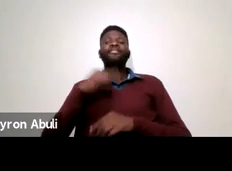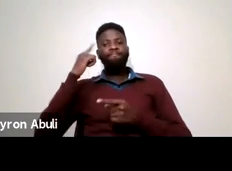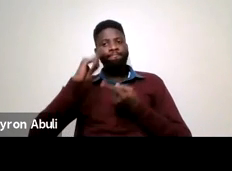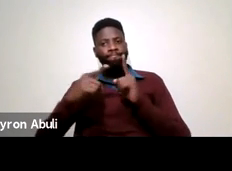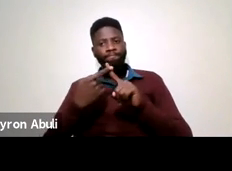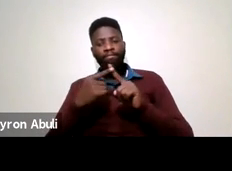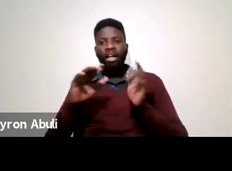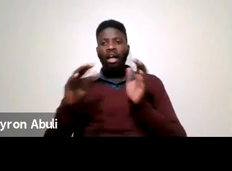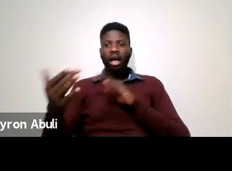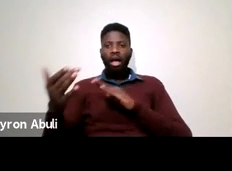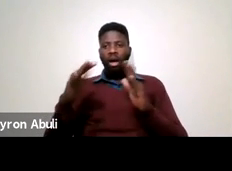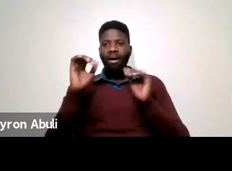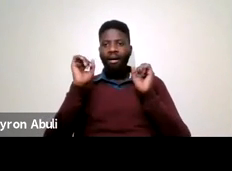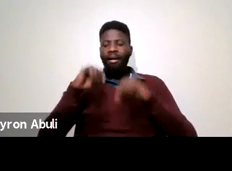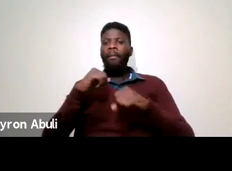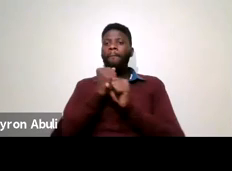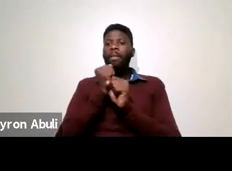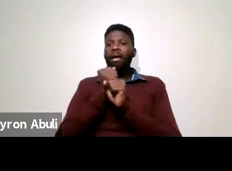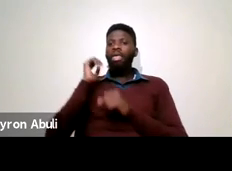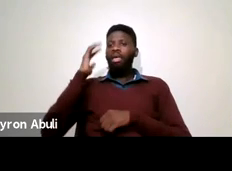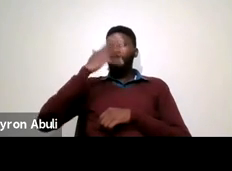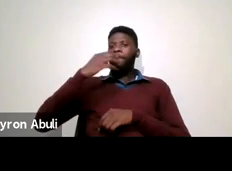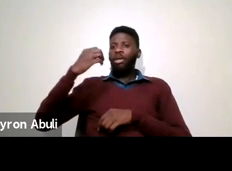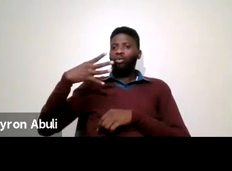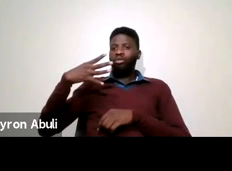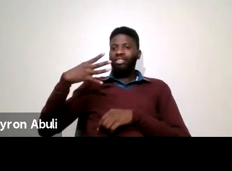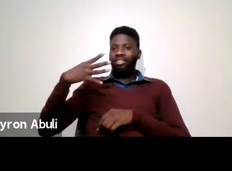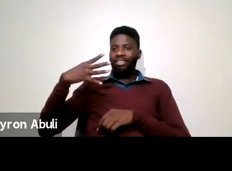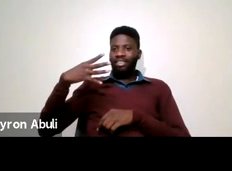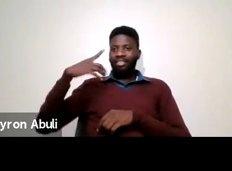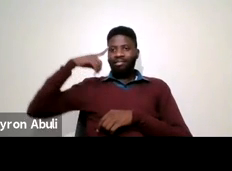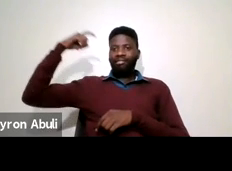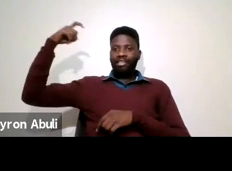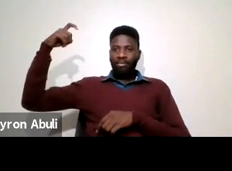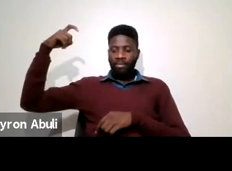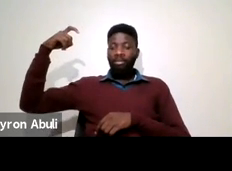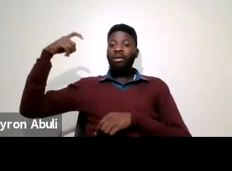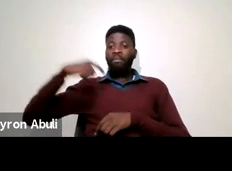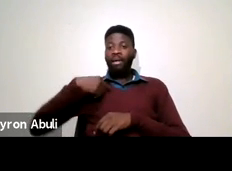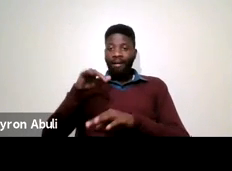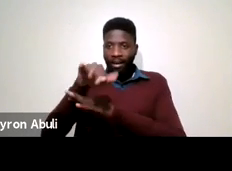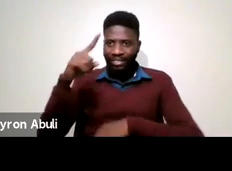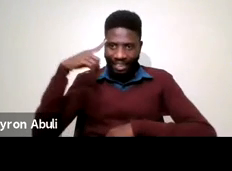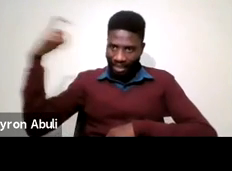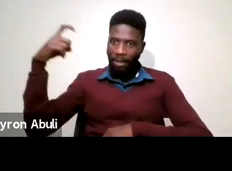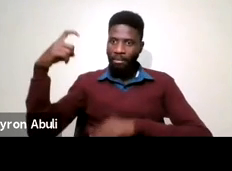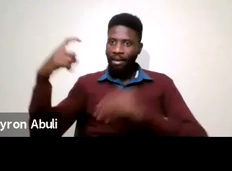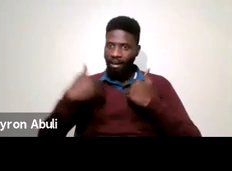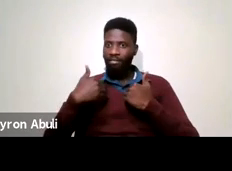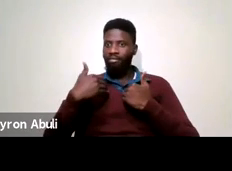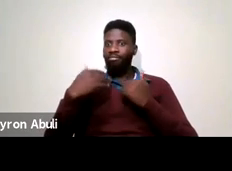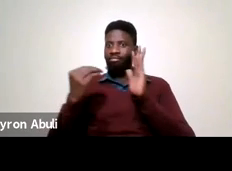can create this beauty out of our dreams. So I want to dare you to dream today, and I want to see how we can make our dreams a